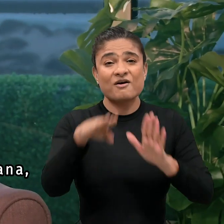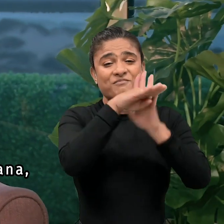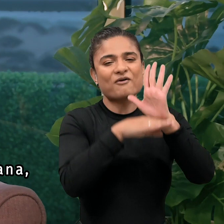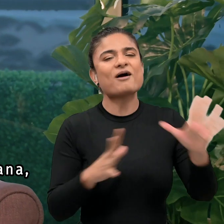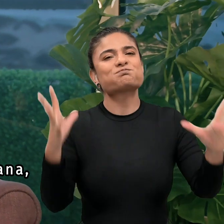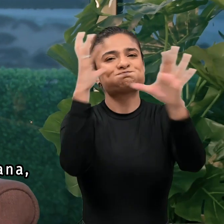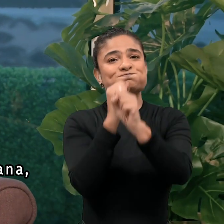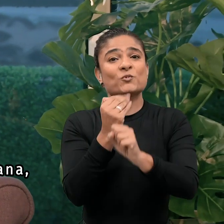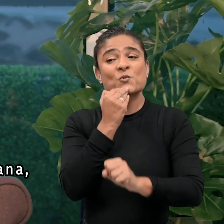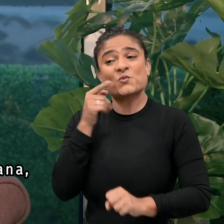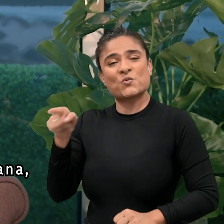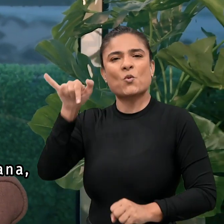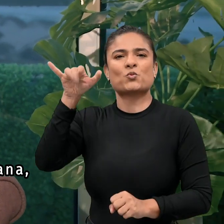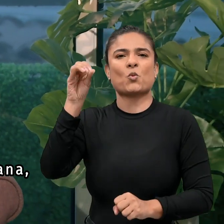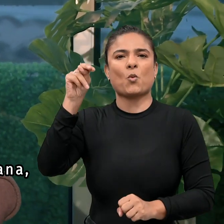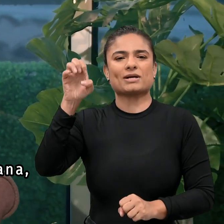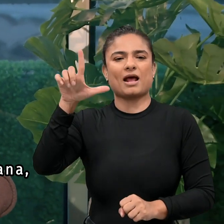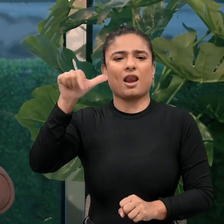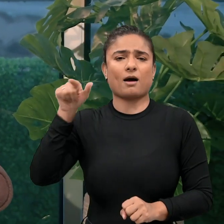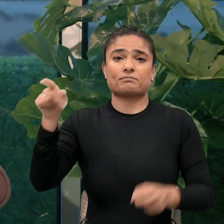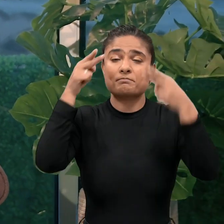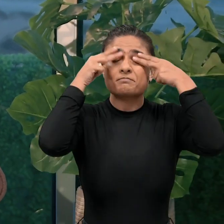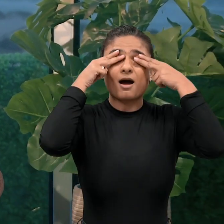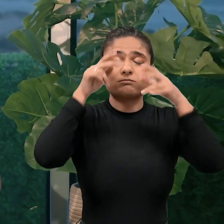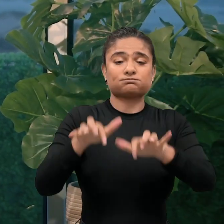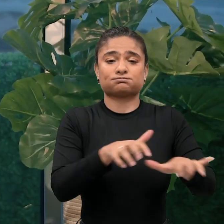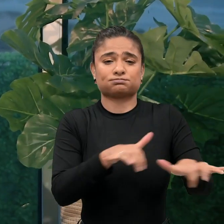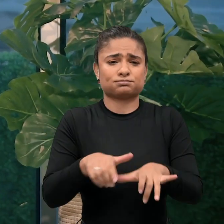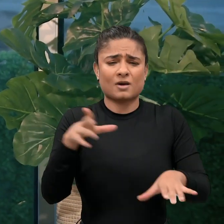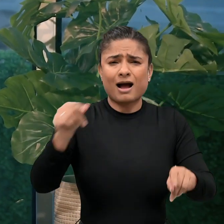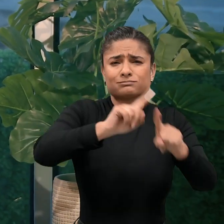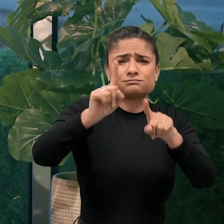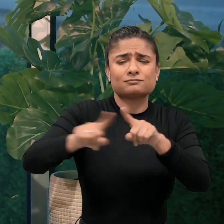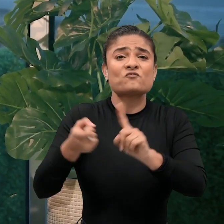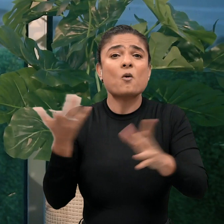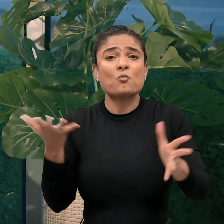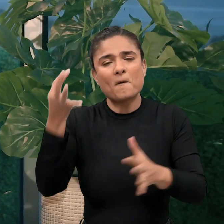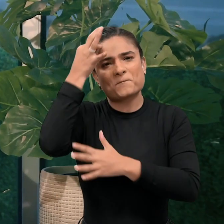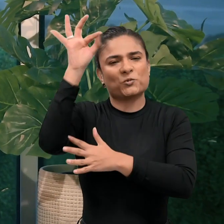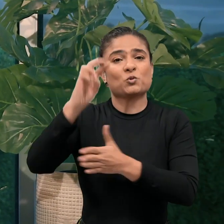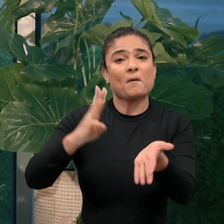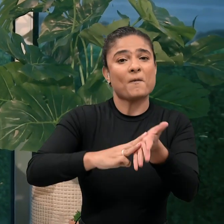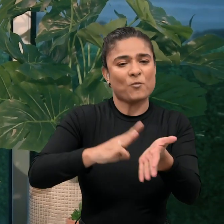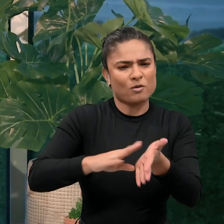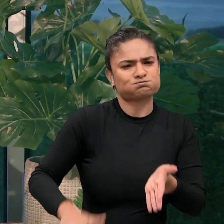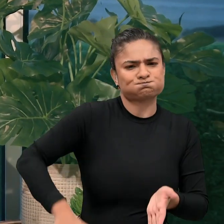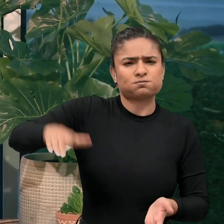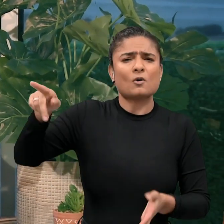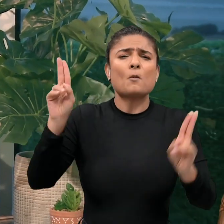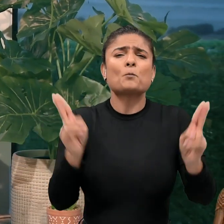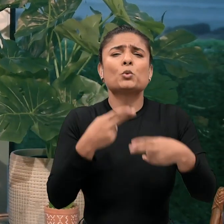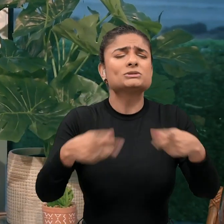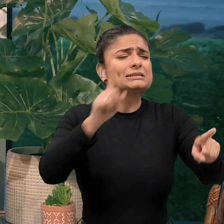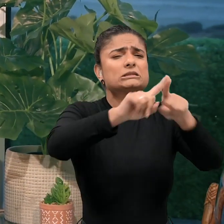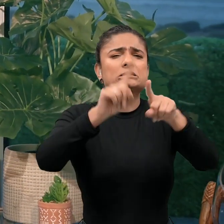Ons sluit ons program af met Jonella Mnyana, 'n blinde pianis en sanger wat in Mamelodi, Pretoria groot geword het. Hy